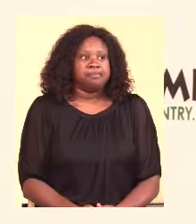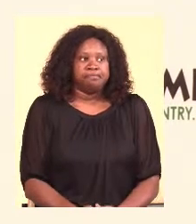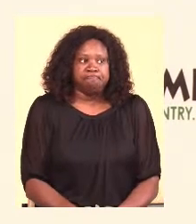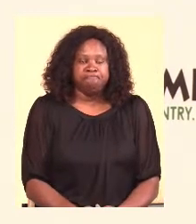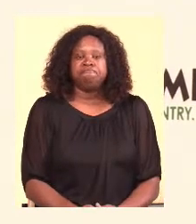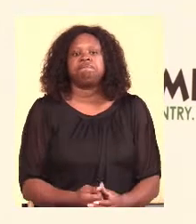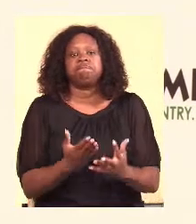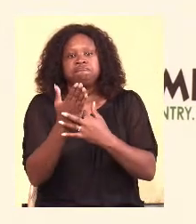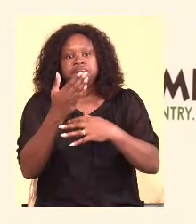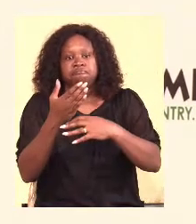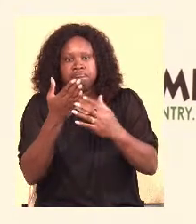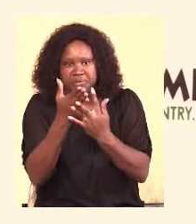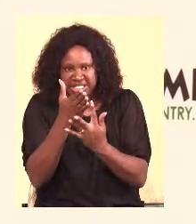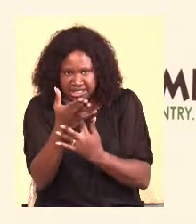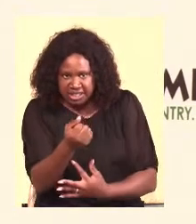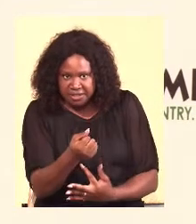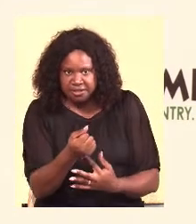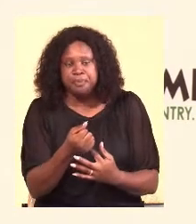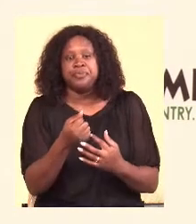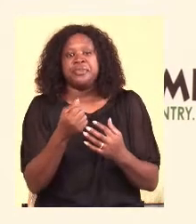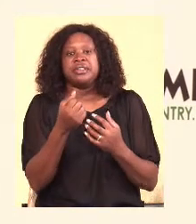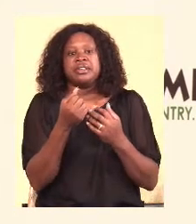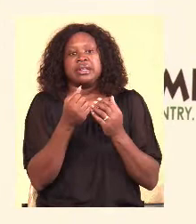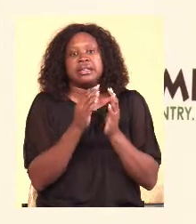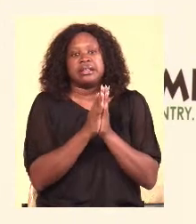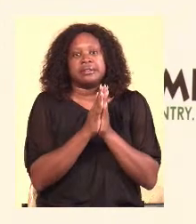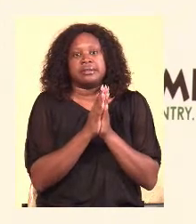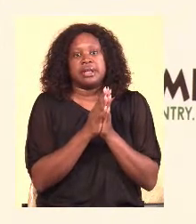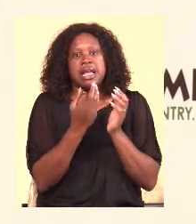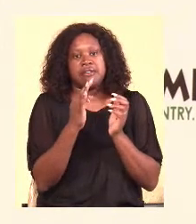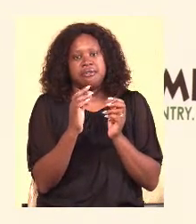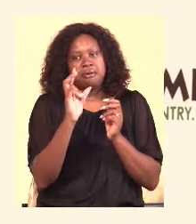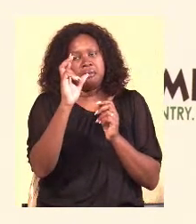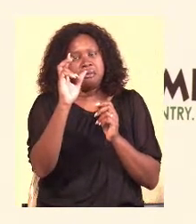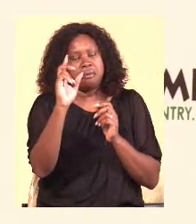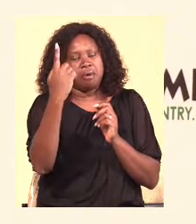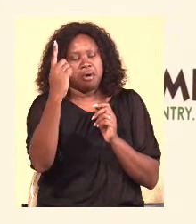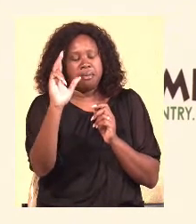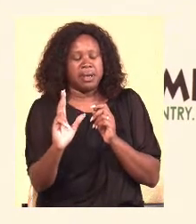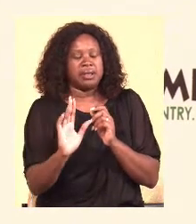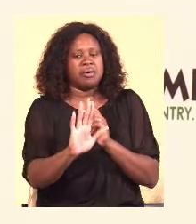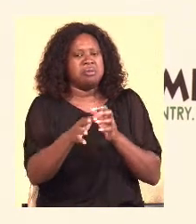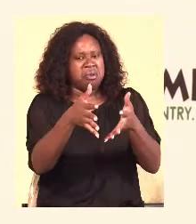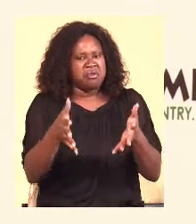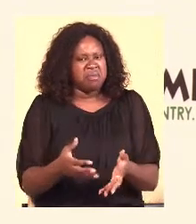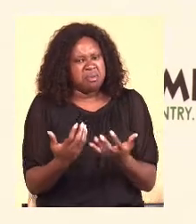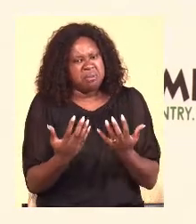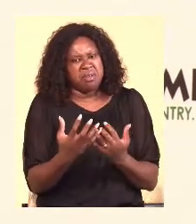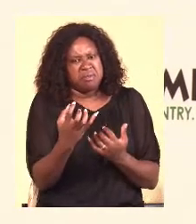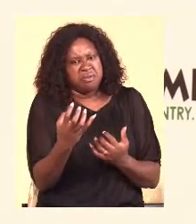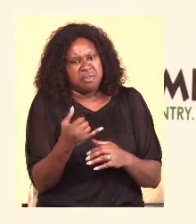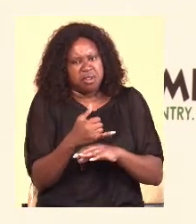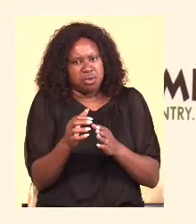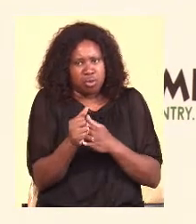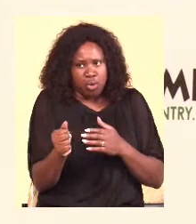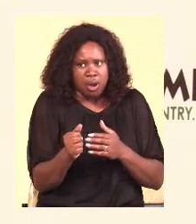have access. If someone is in some village somewhere, maybe it just needs a $50 or a $70 to get in an area where